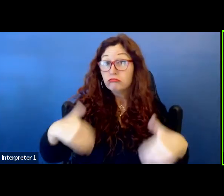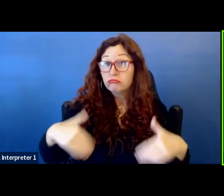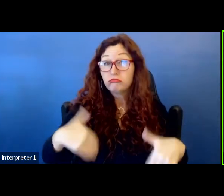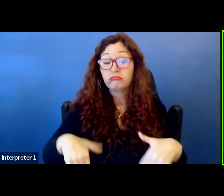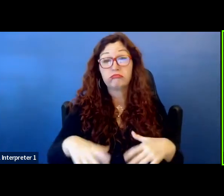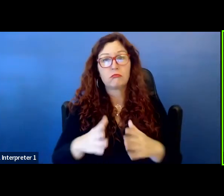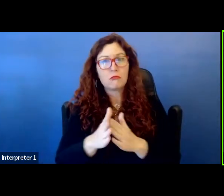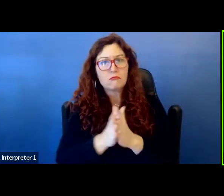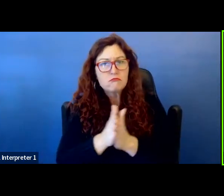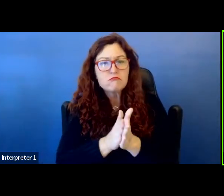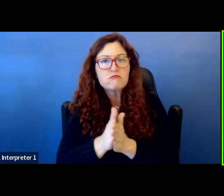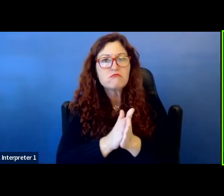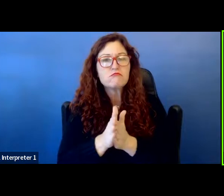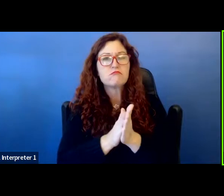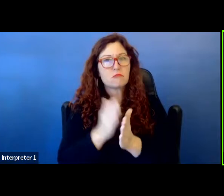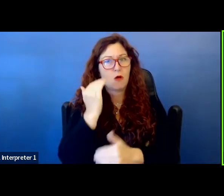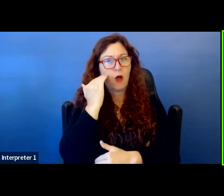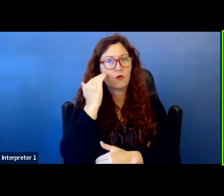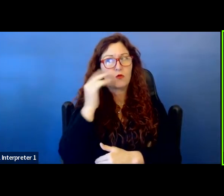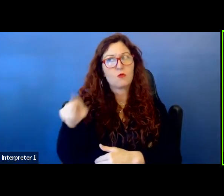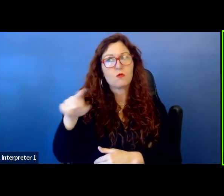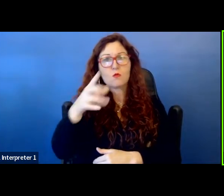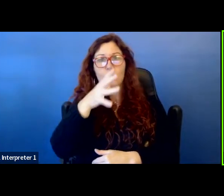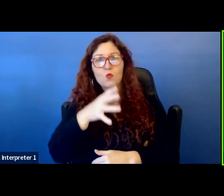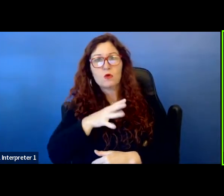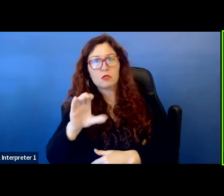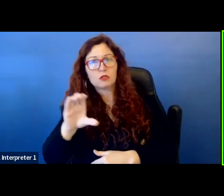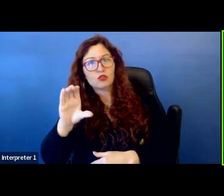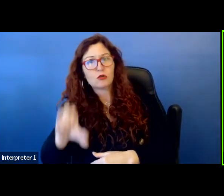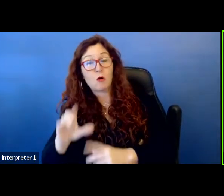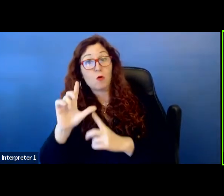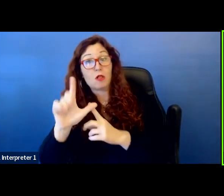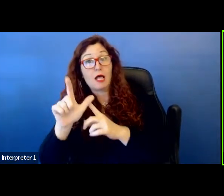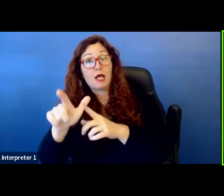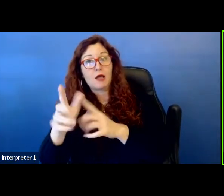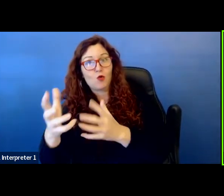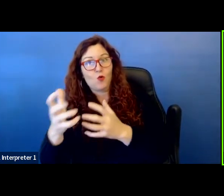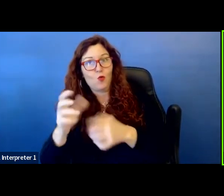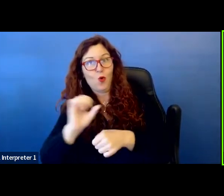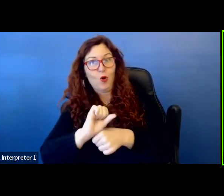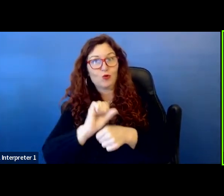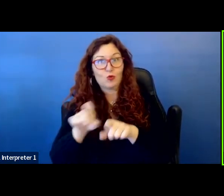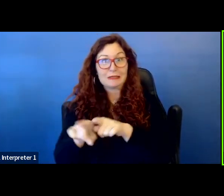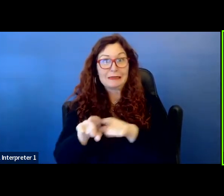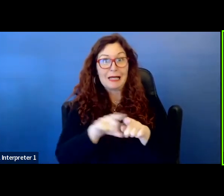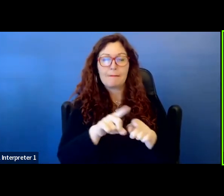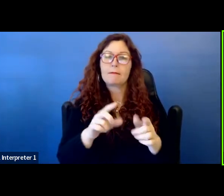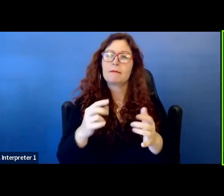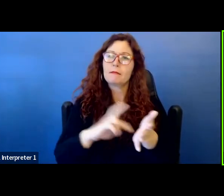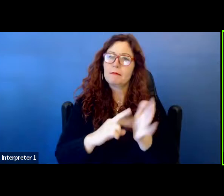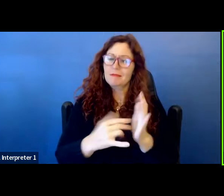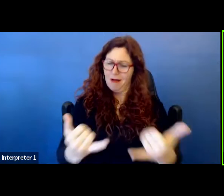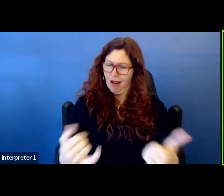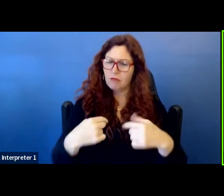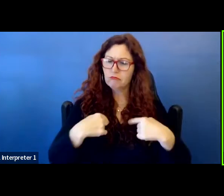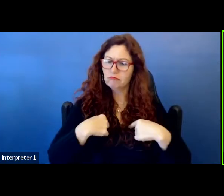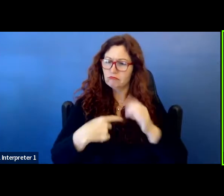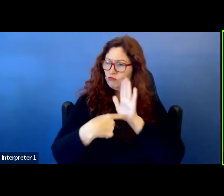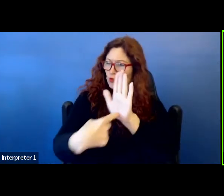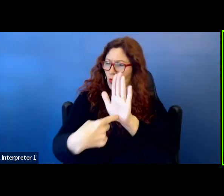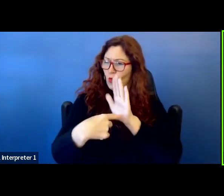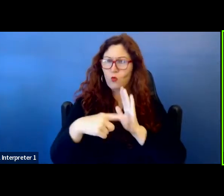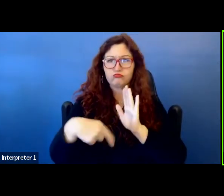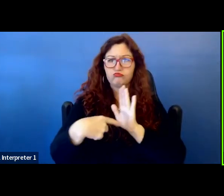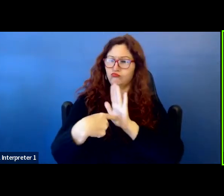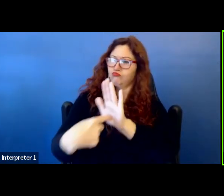women of chicago women of trade are coming behind me in it and they're standing on the shoulders of me it's one